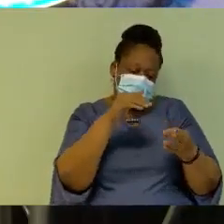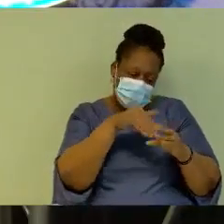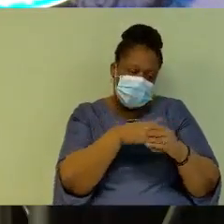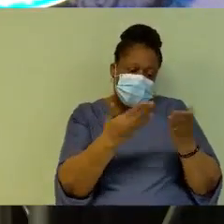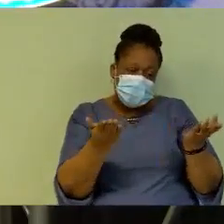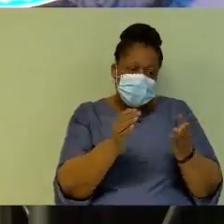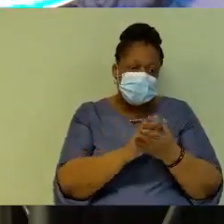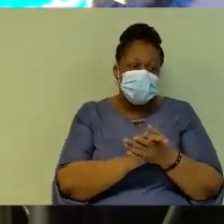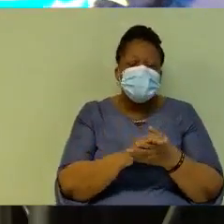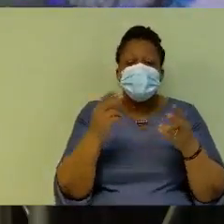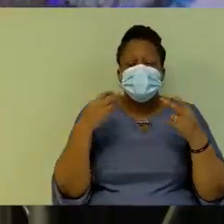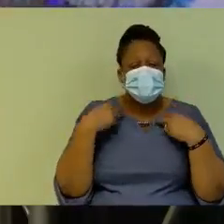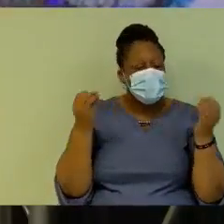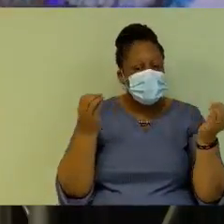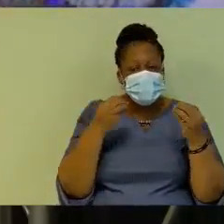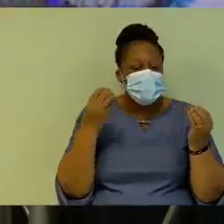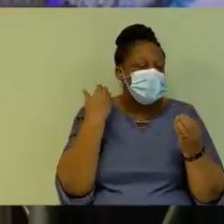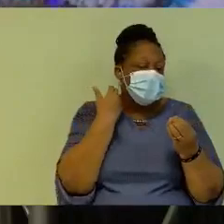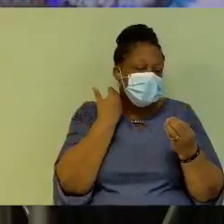symptoms of COVID-19.